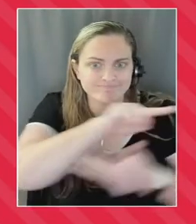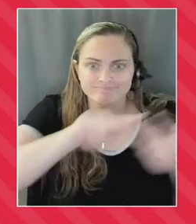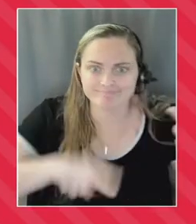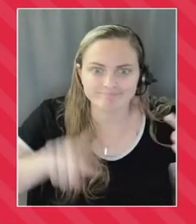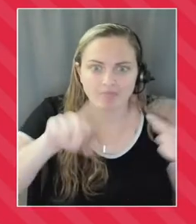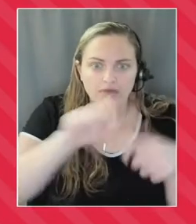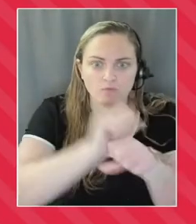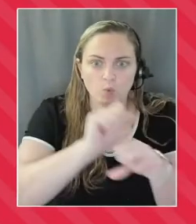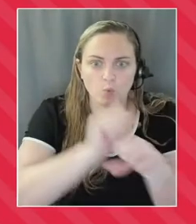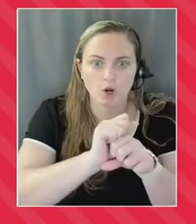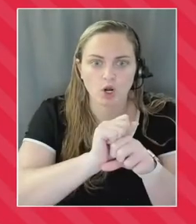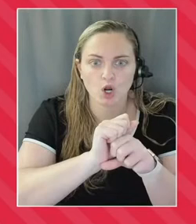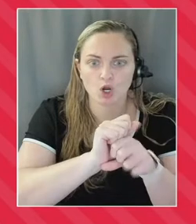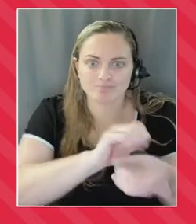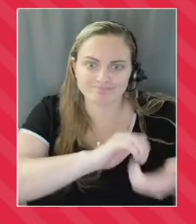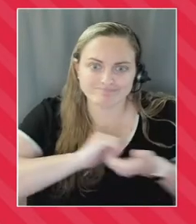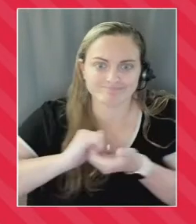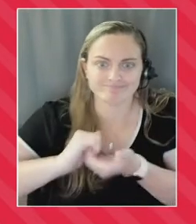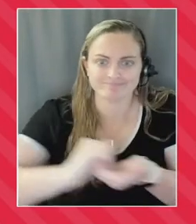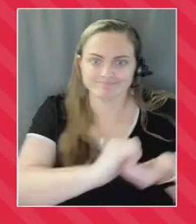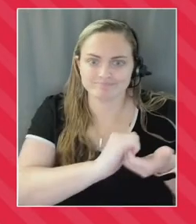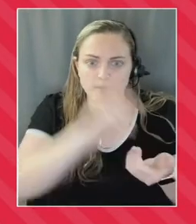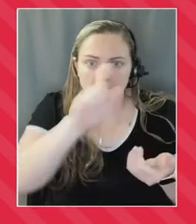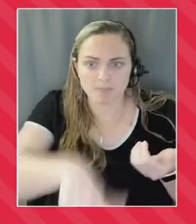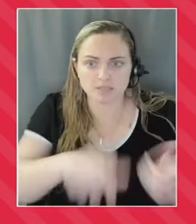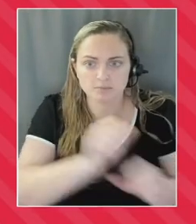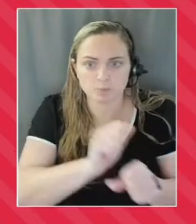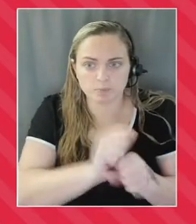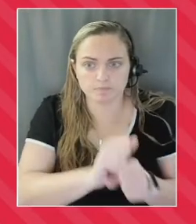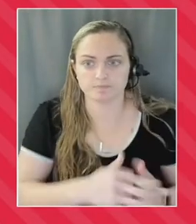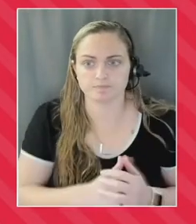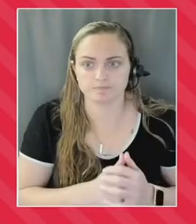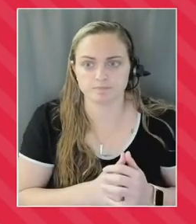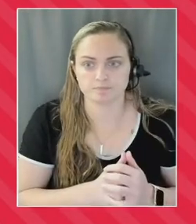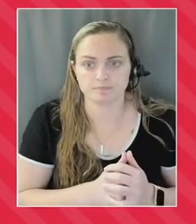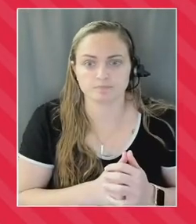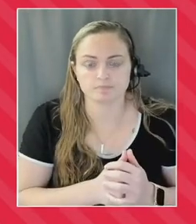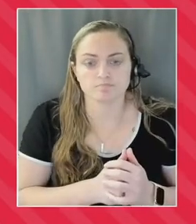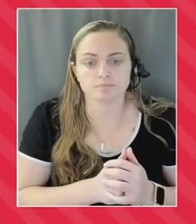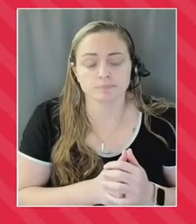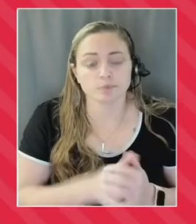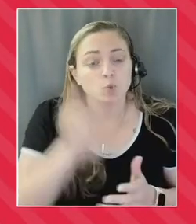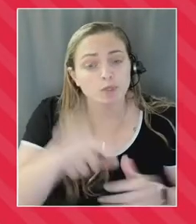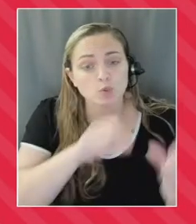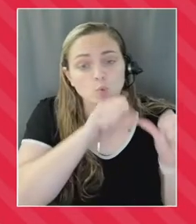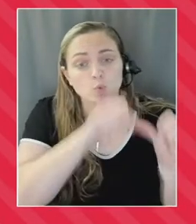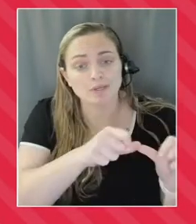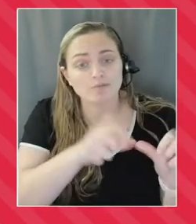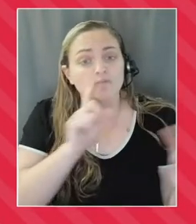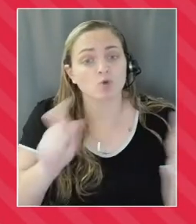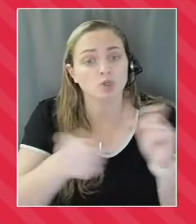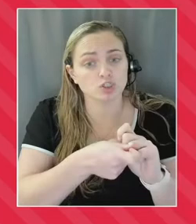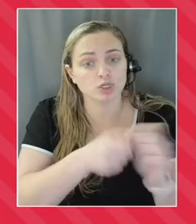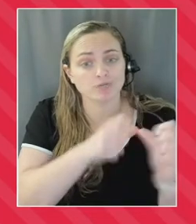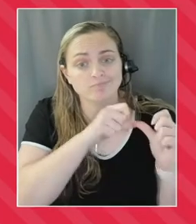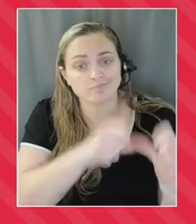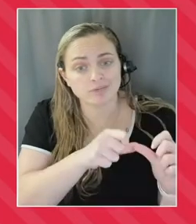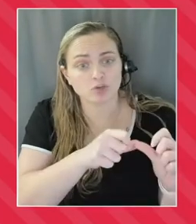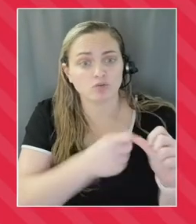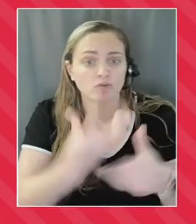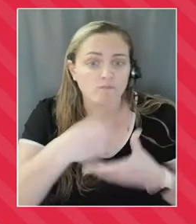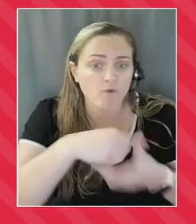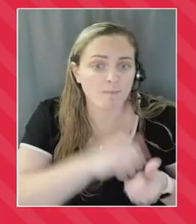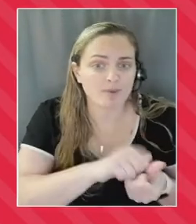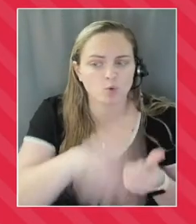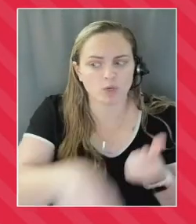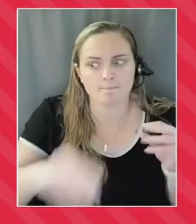work hand in hand. So we have to continue to push for that change and push for that involvement. We need